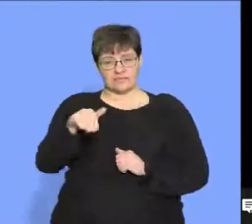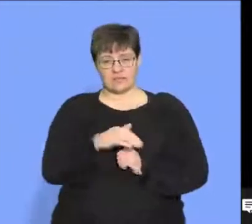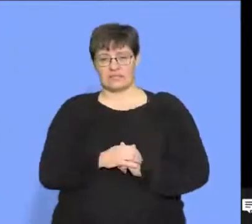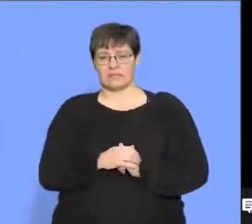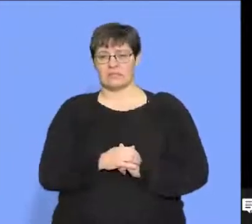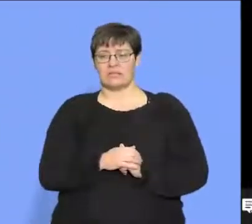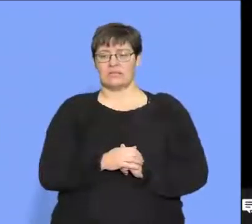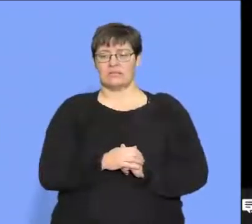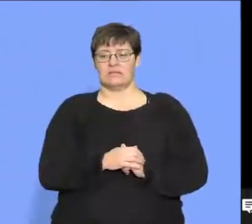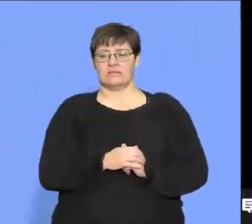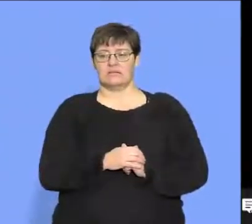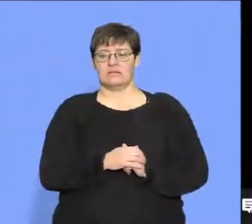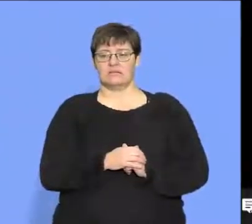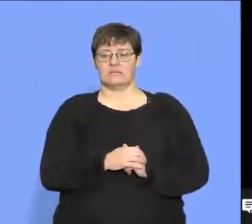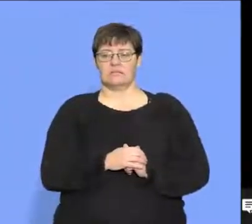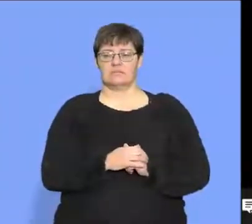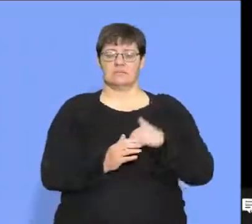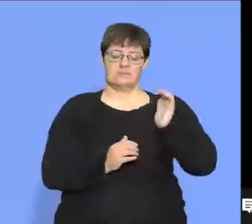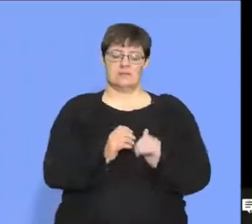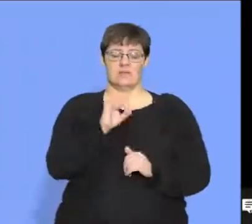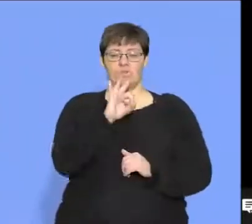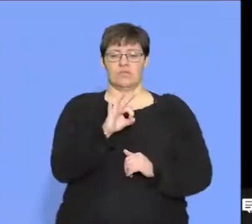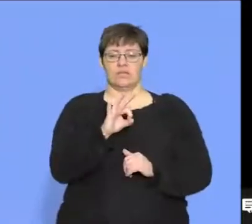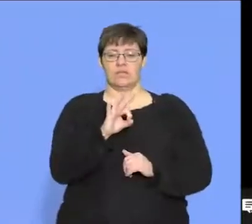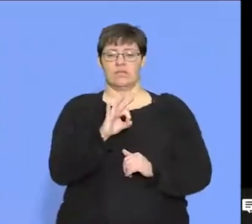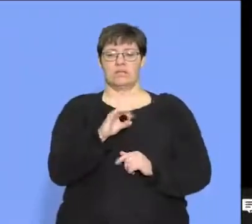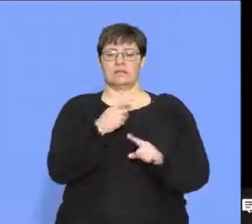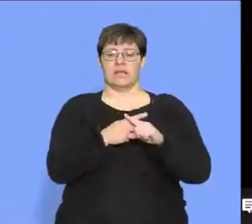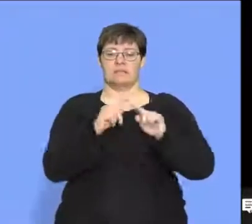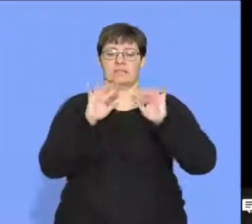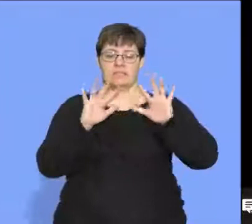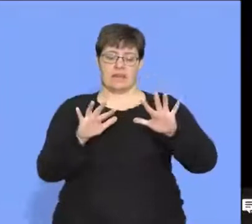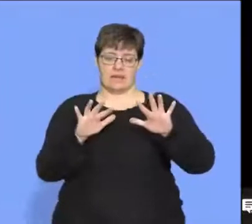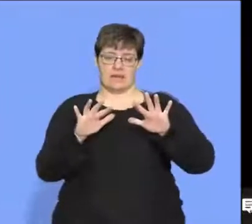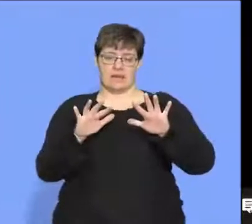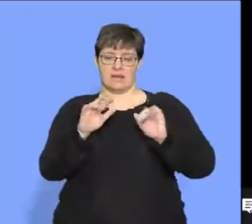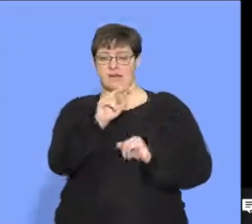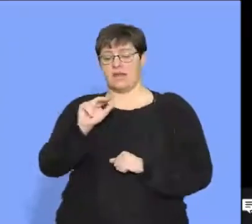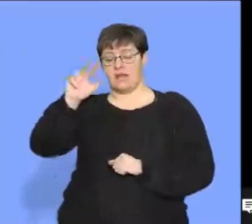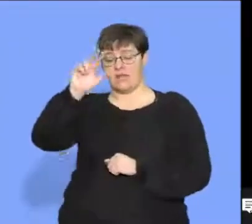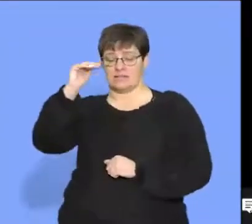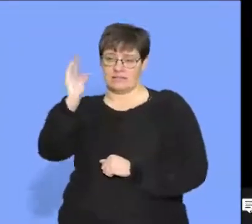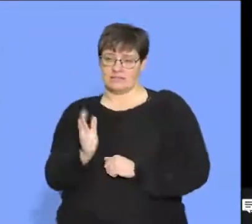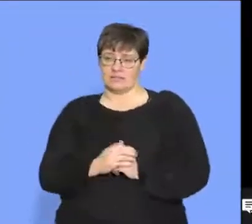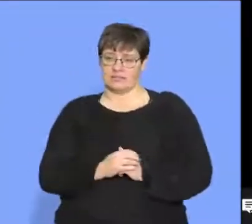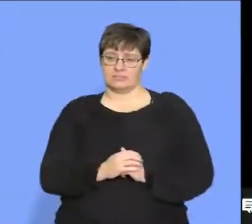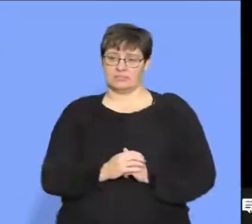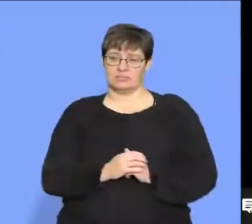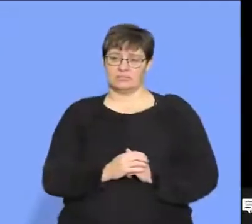all divided by 3 times 10 to the power